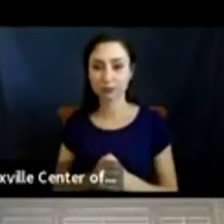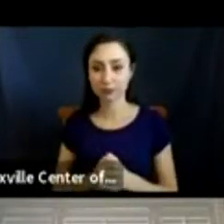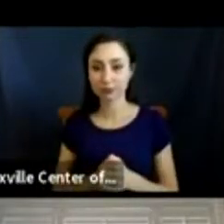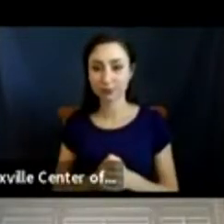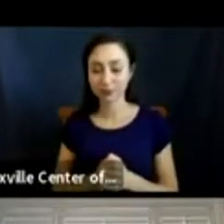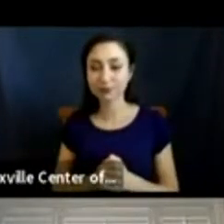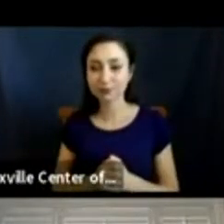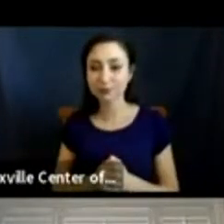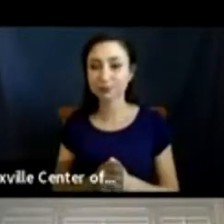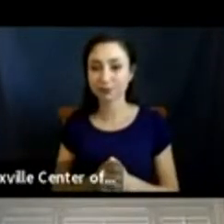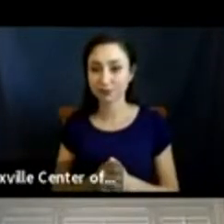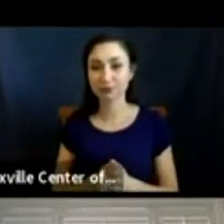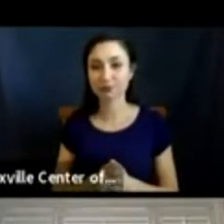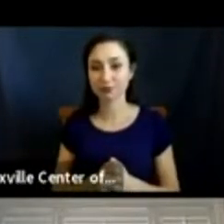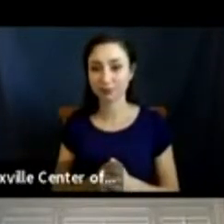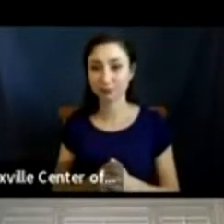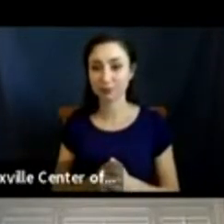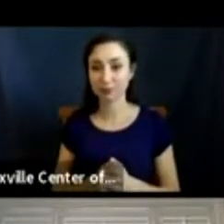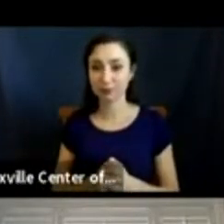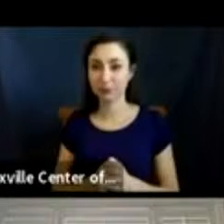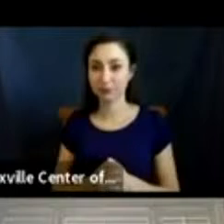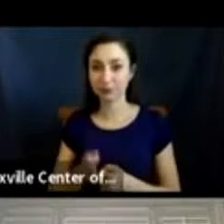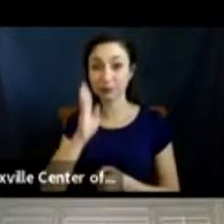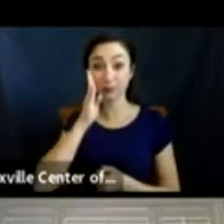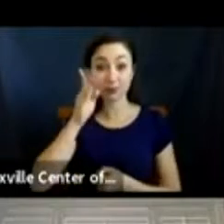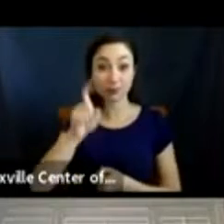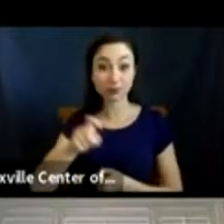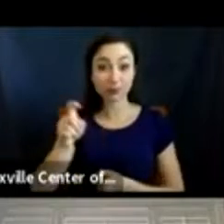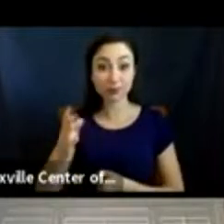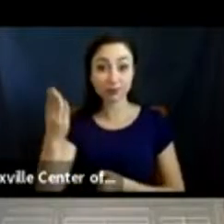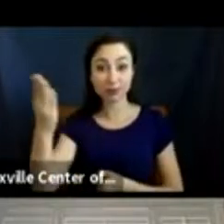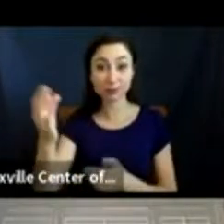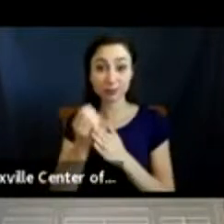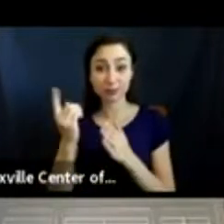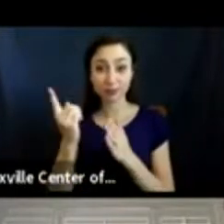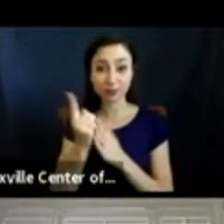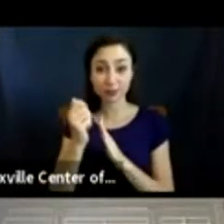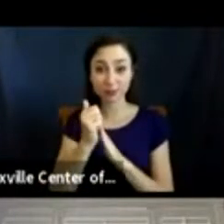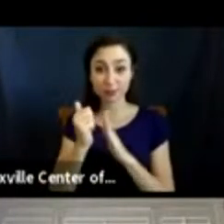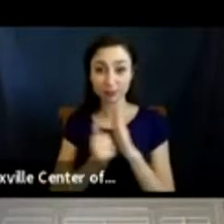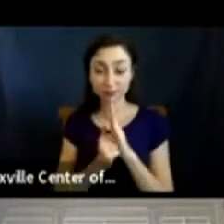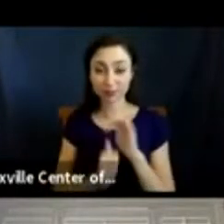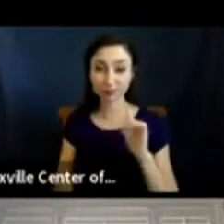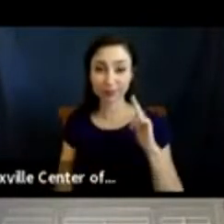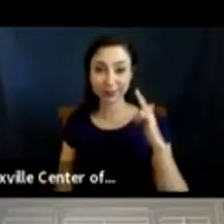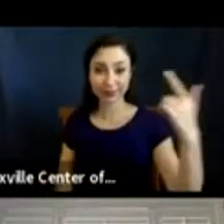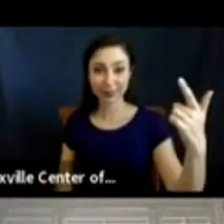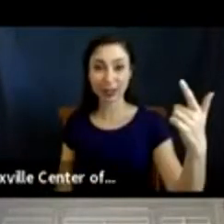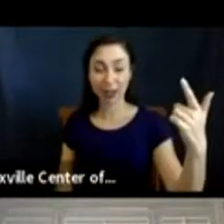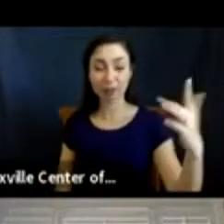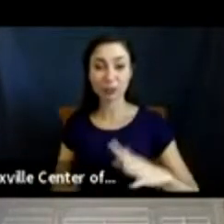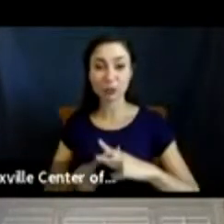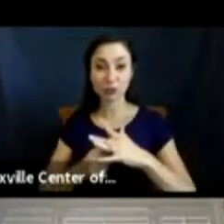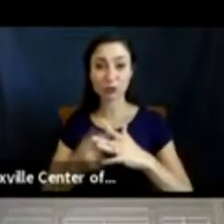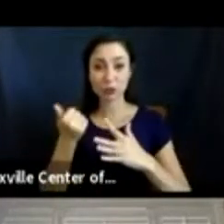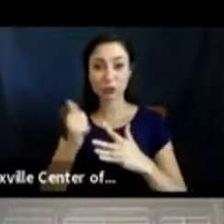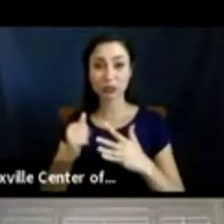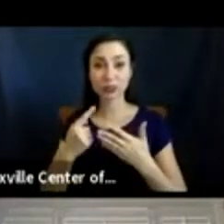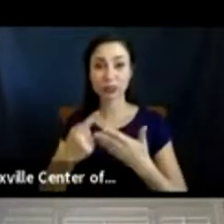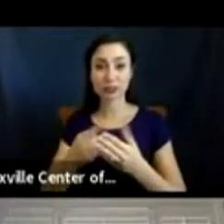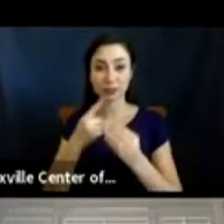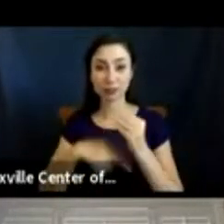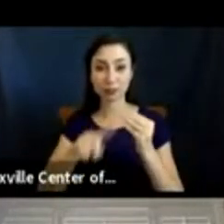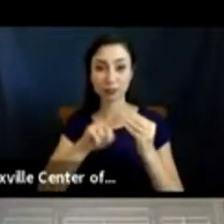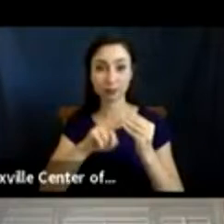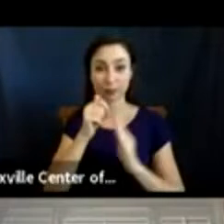And we will need to have a motion for approval and a second to begin any discussion on the agenda if